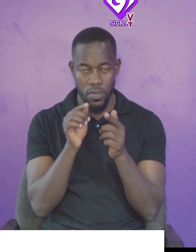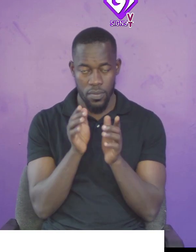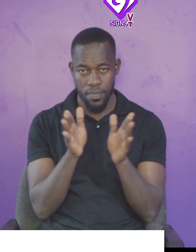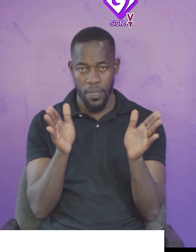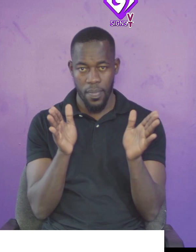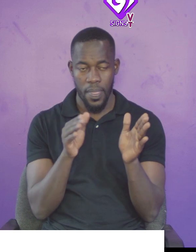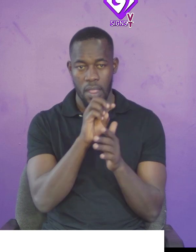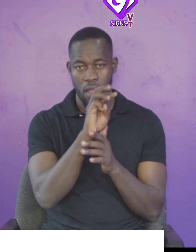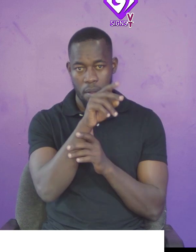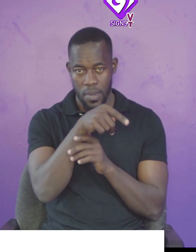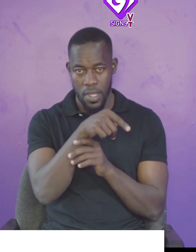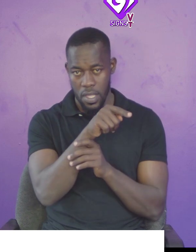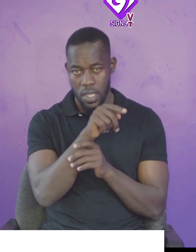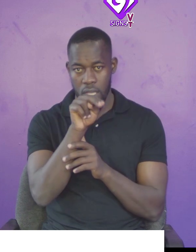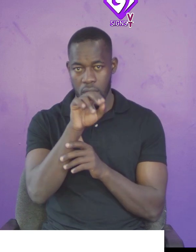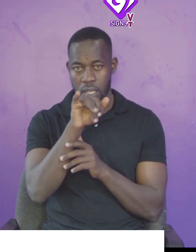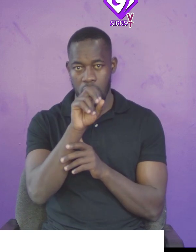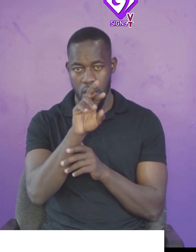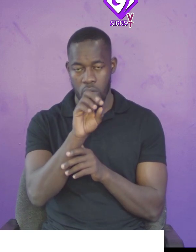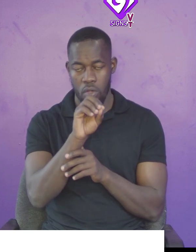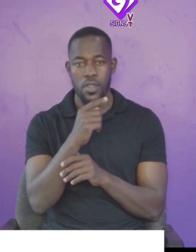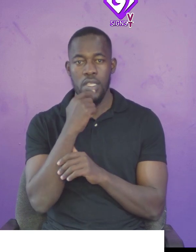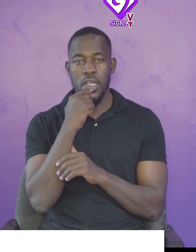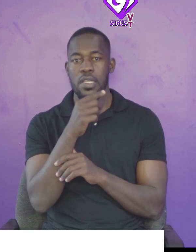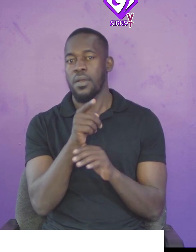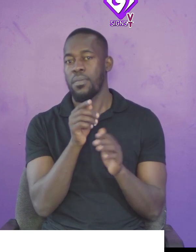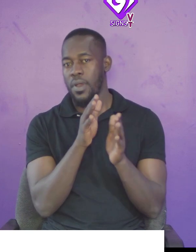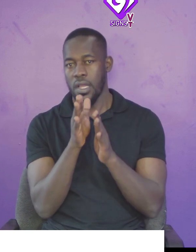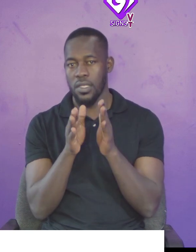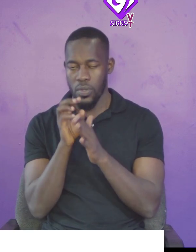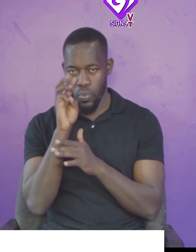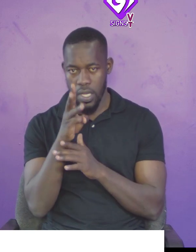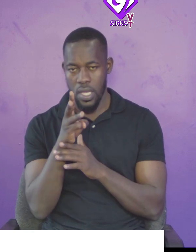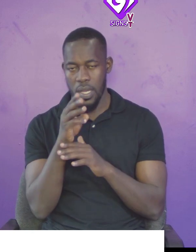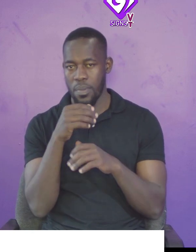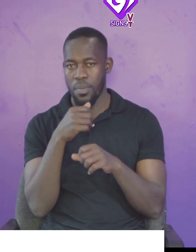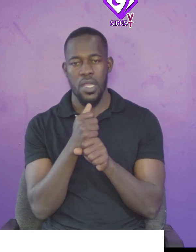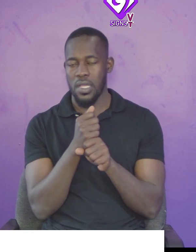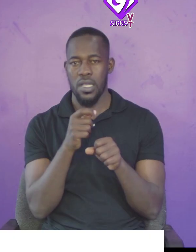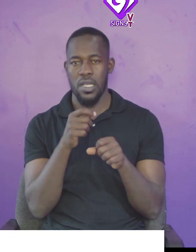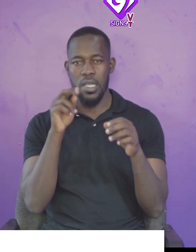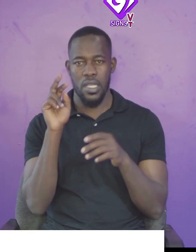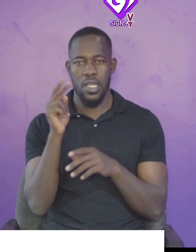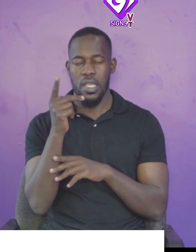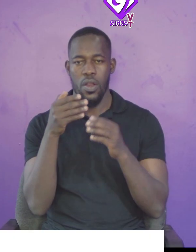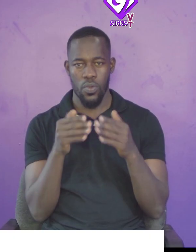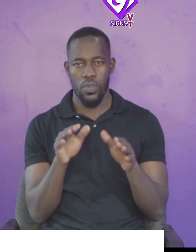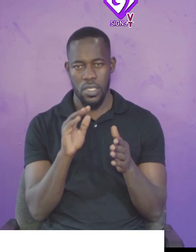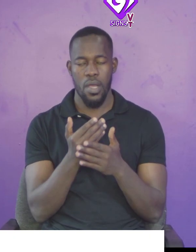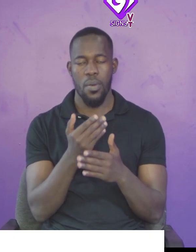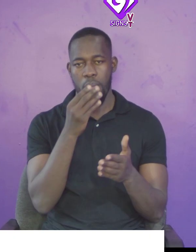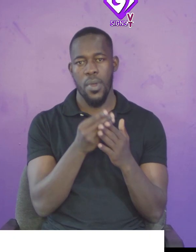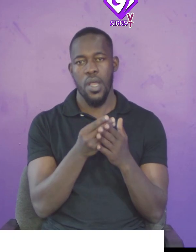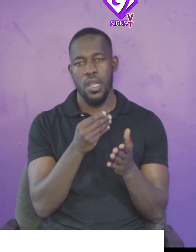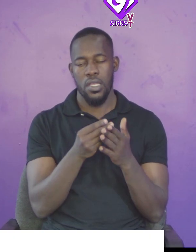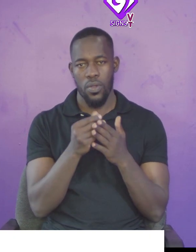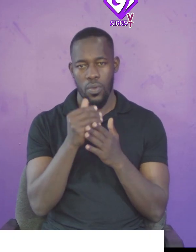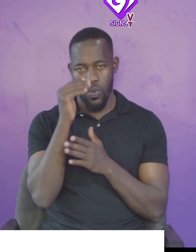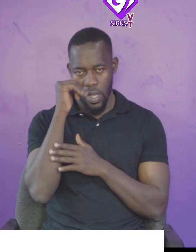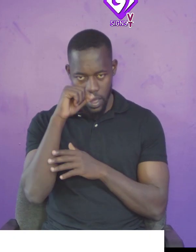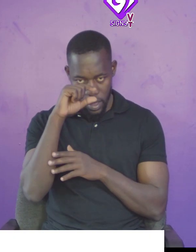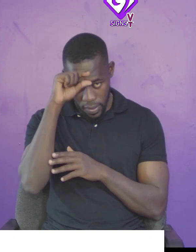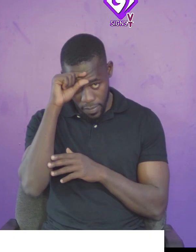Nyoro argued that the planned sale would result in Kenyans losing a significant amount of money because the